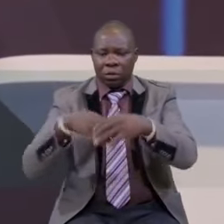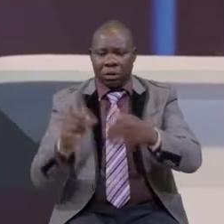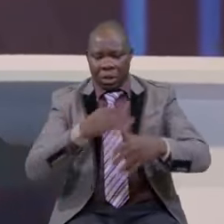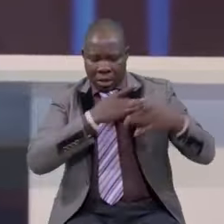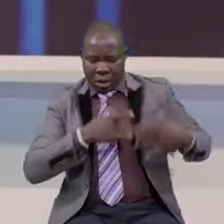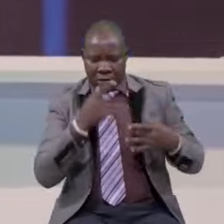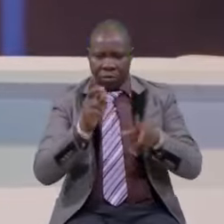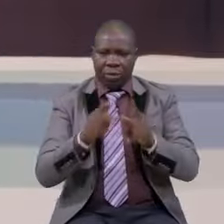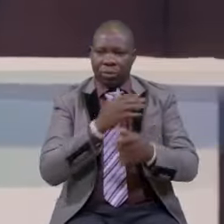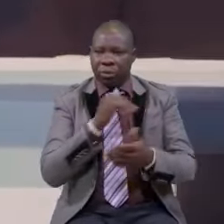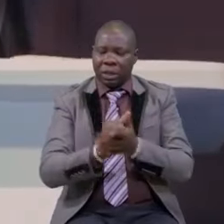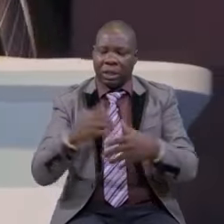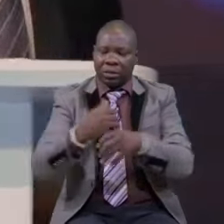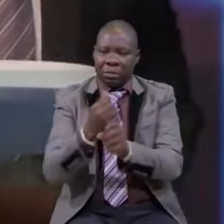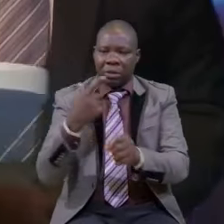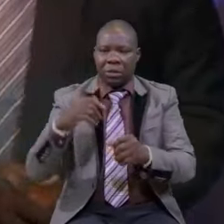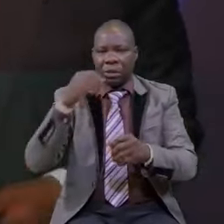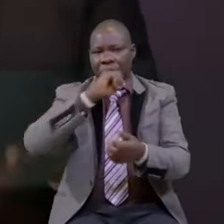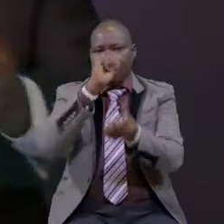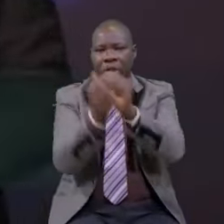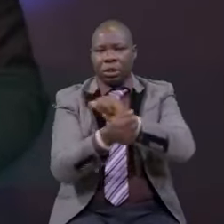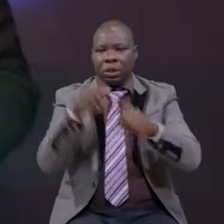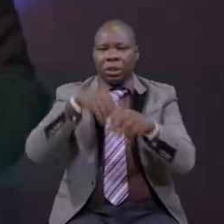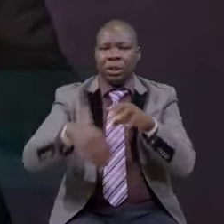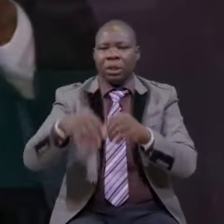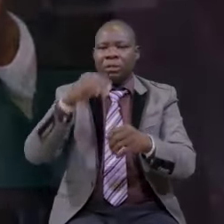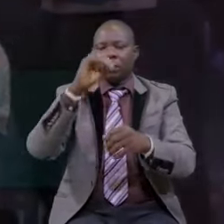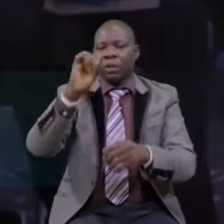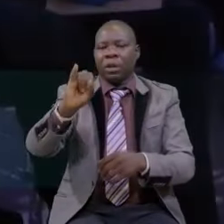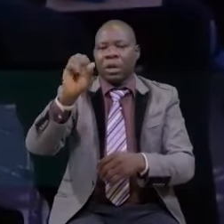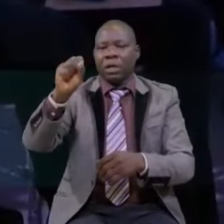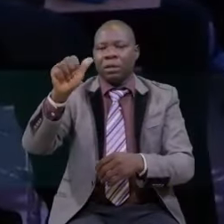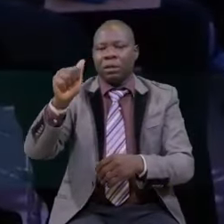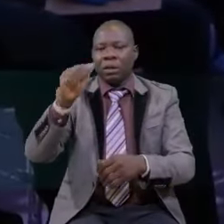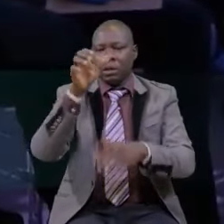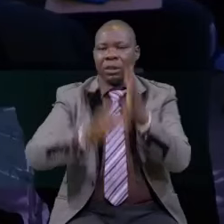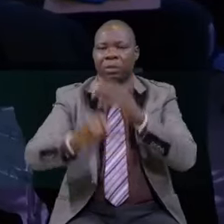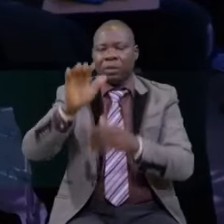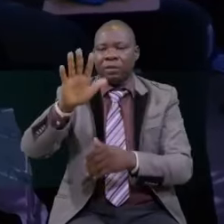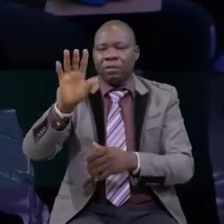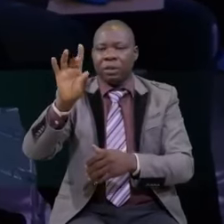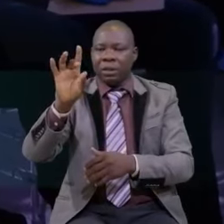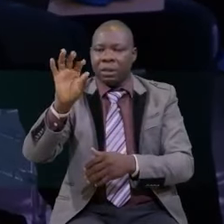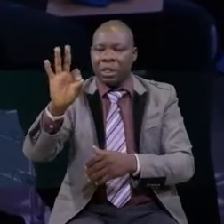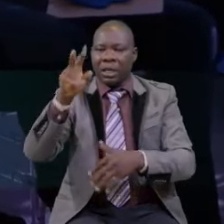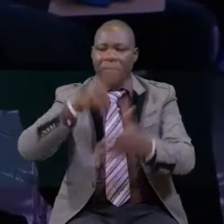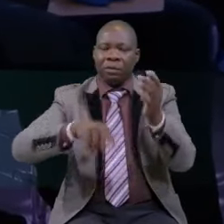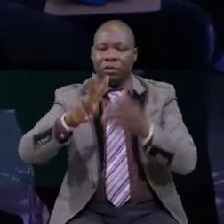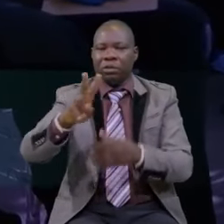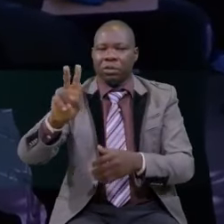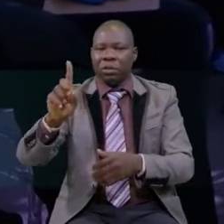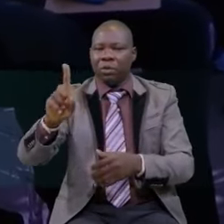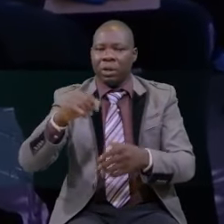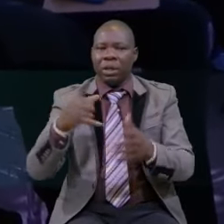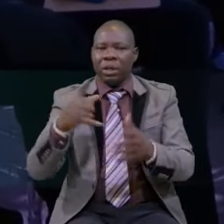change. Isaiah chapter 59, I'm reading from verse 21. It's still talking about the Spirit and the Scripture, the Spirit and the